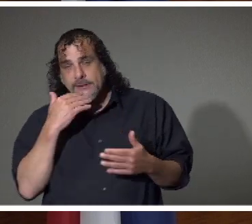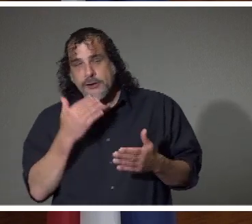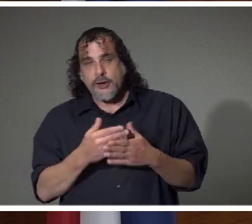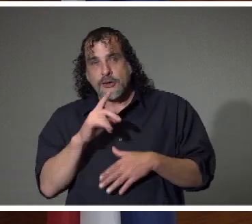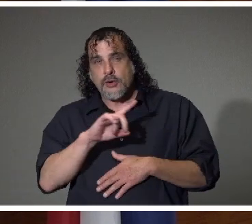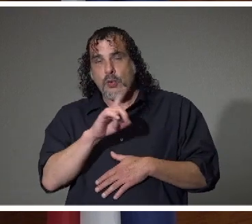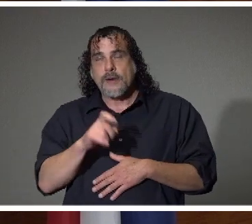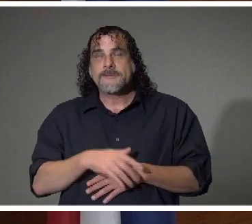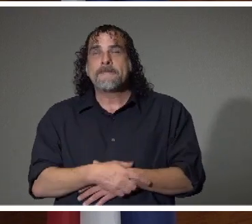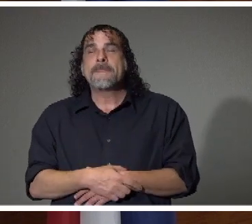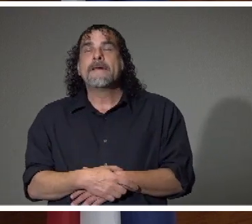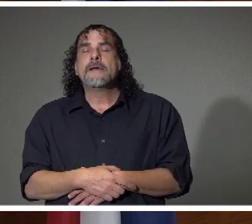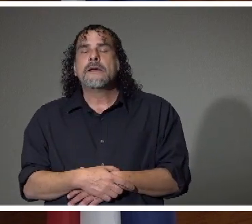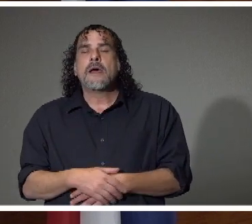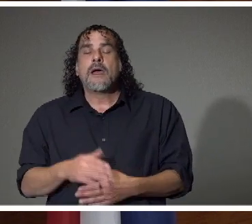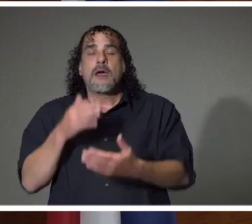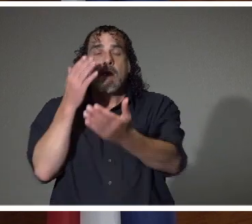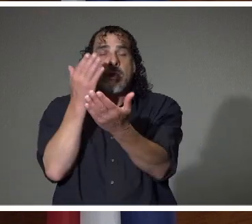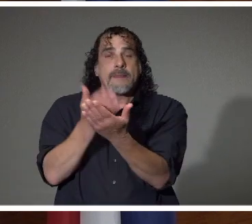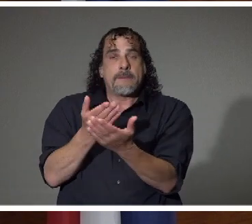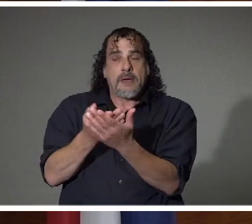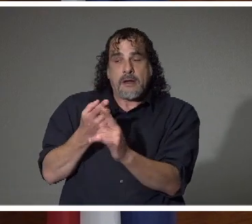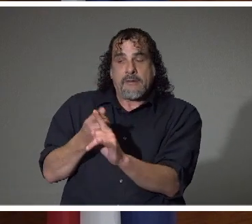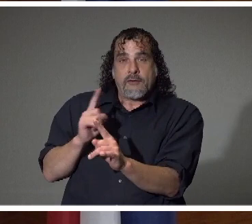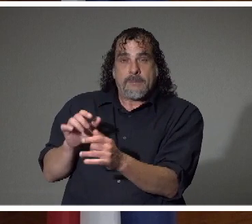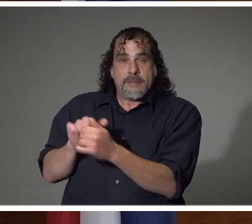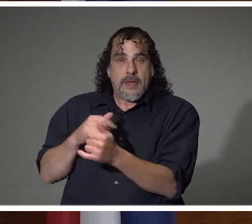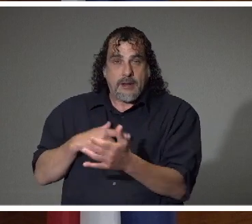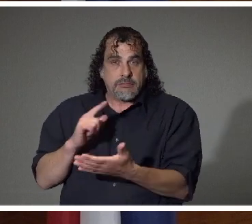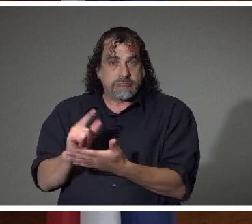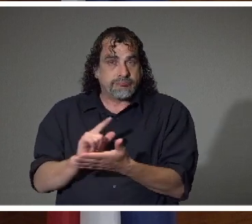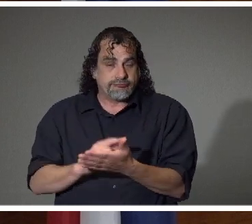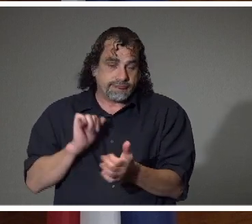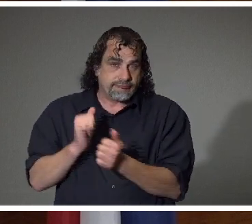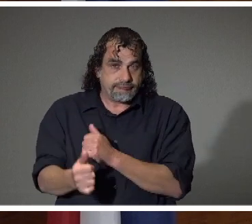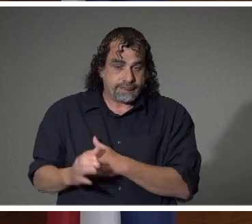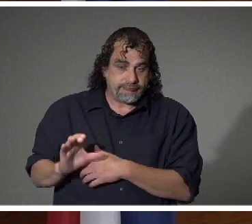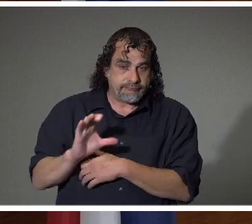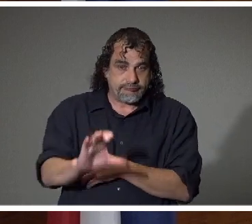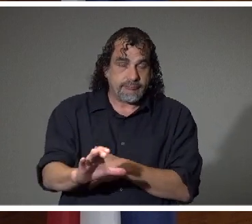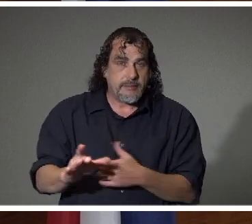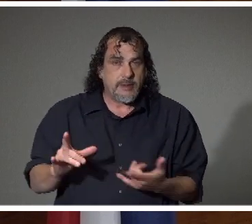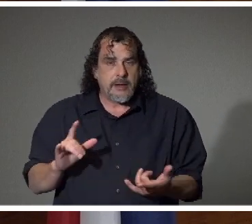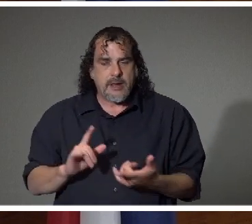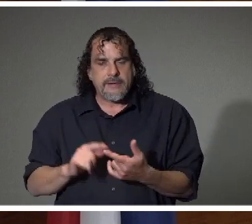So the money in the CARES Act is very specific, that it is